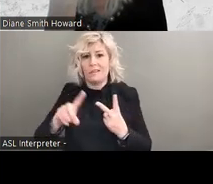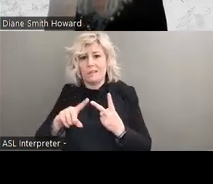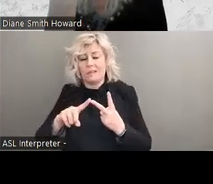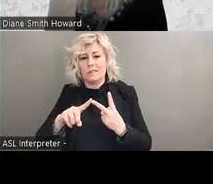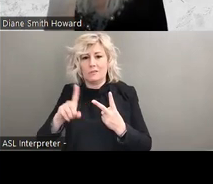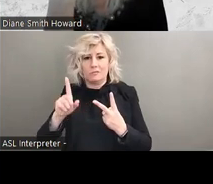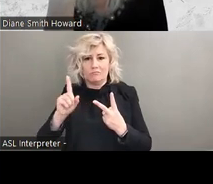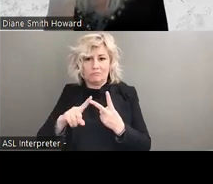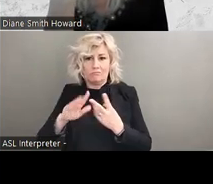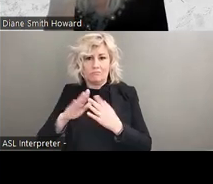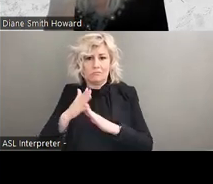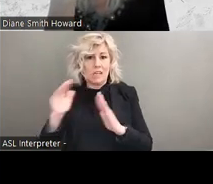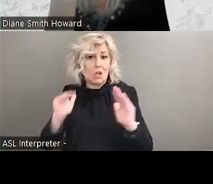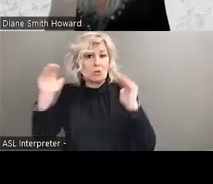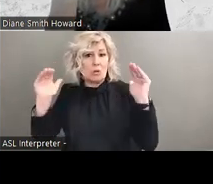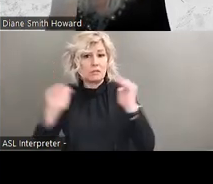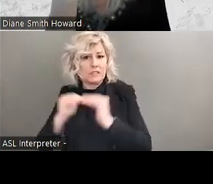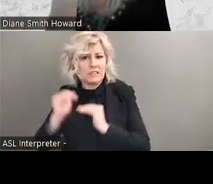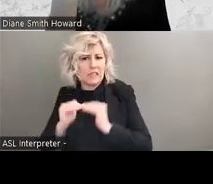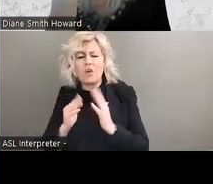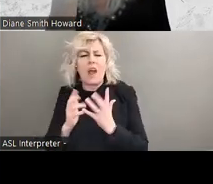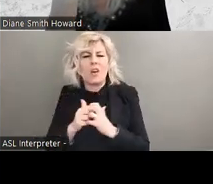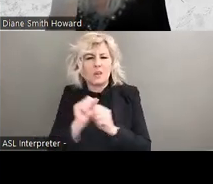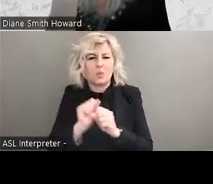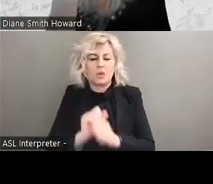to an adult facility, or how does that work?